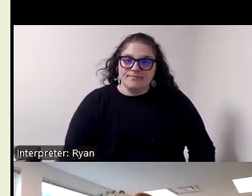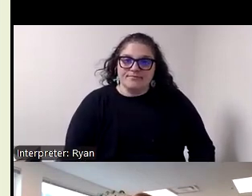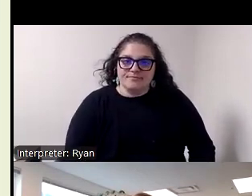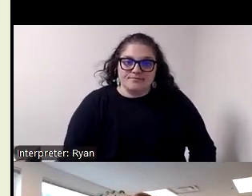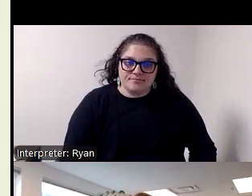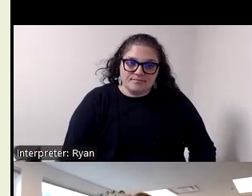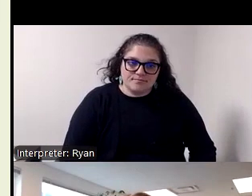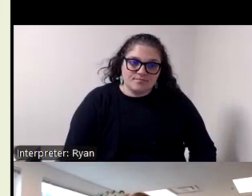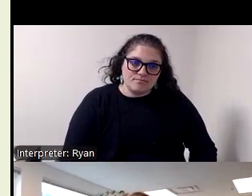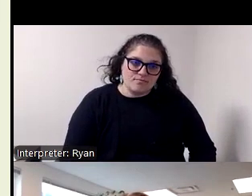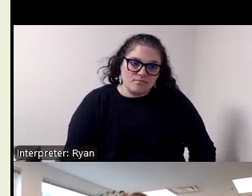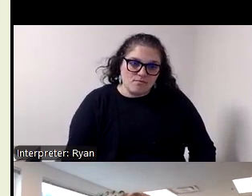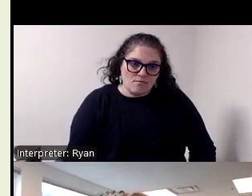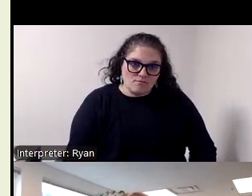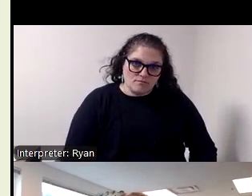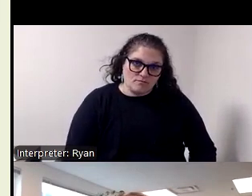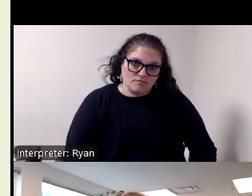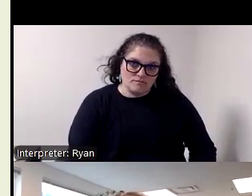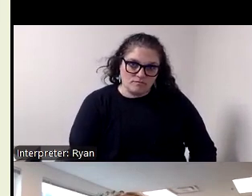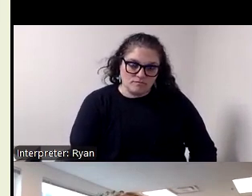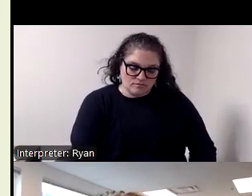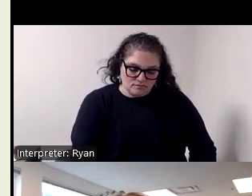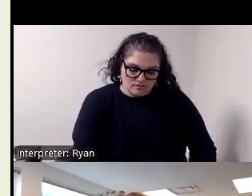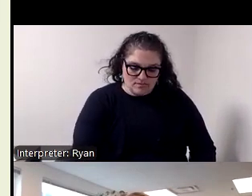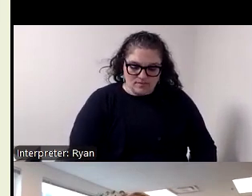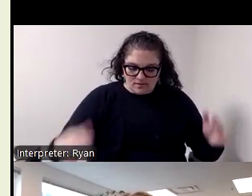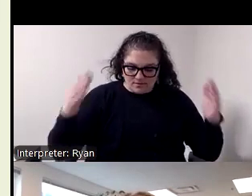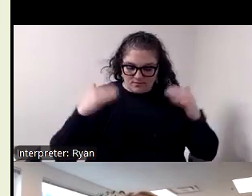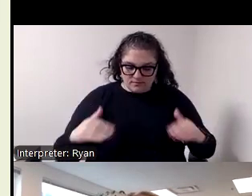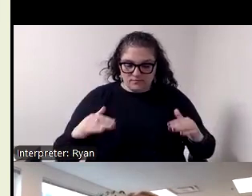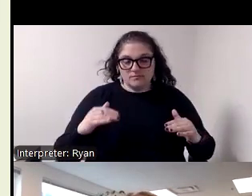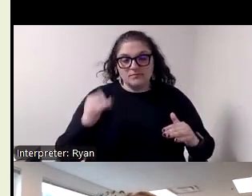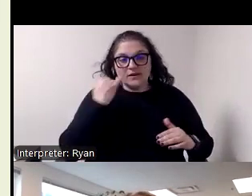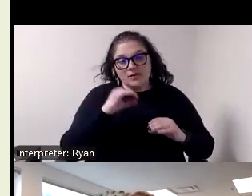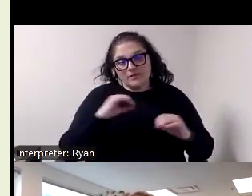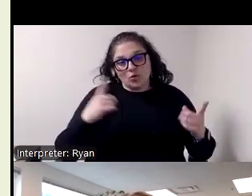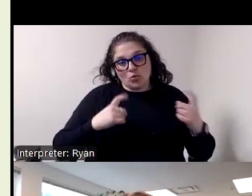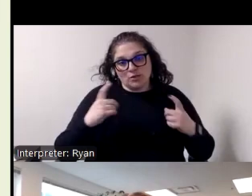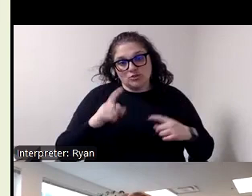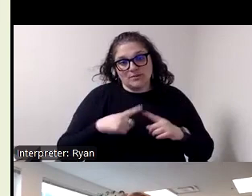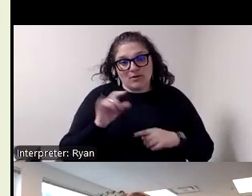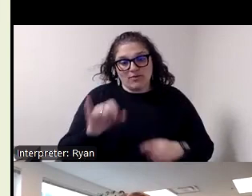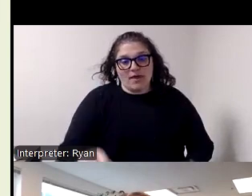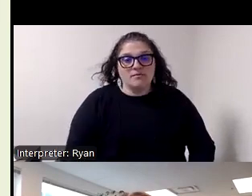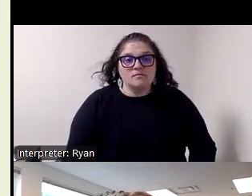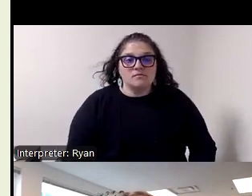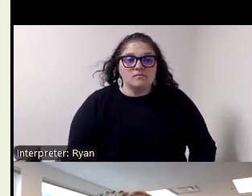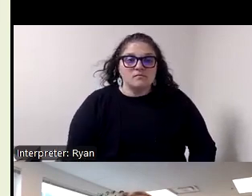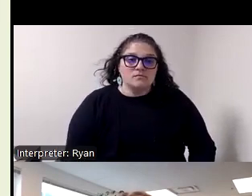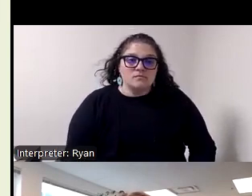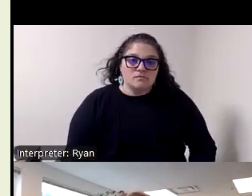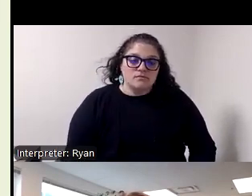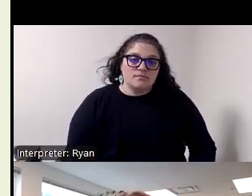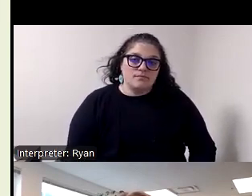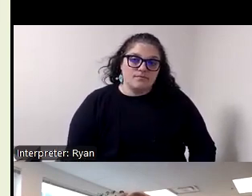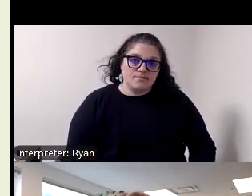So moving on, if we don't have any questions about that one. And as